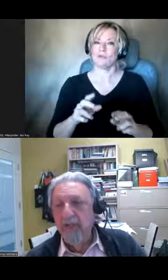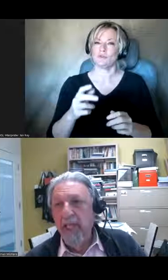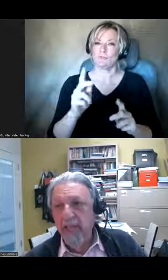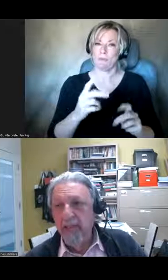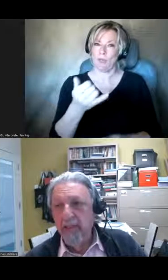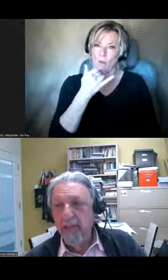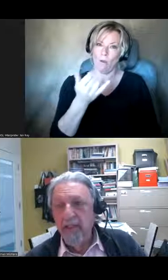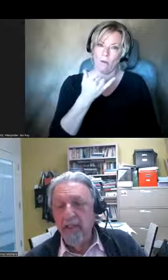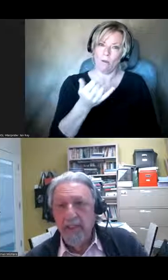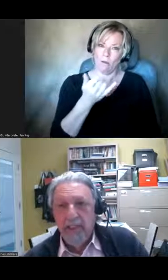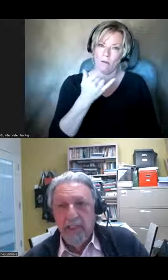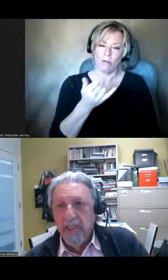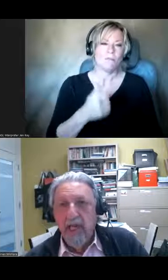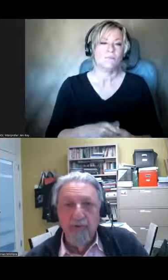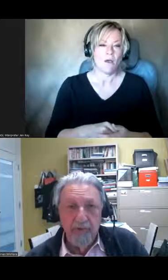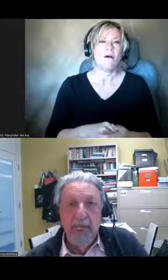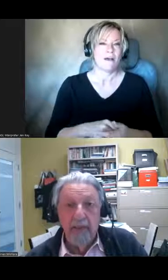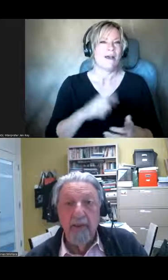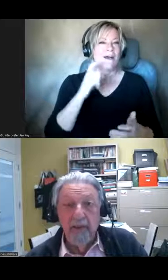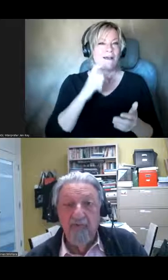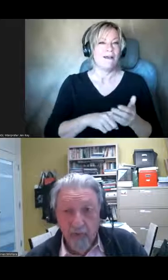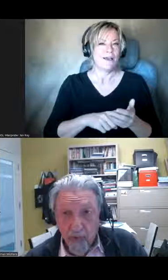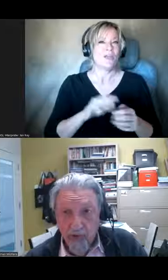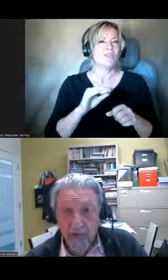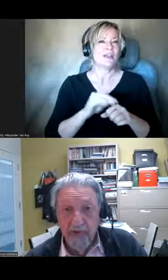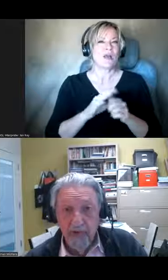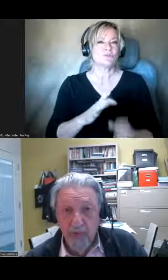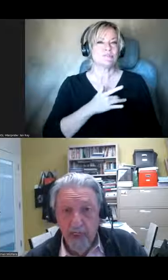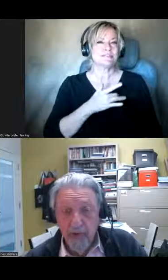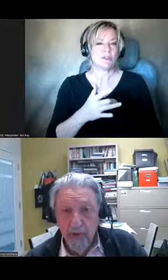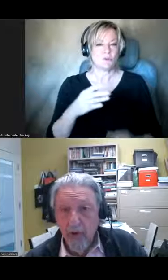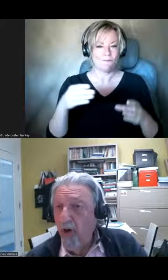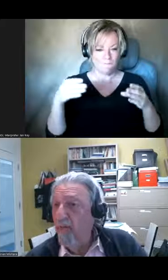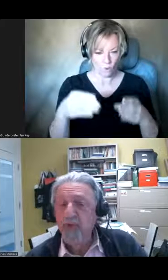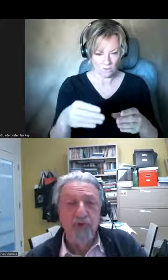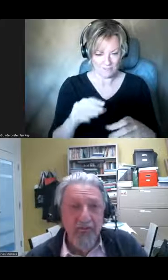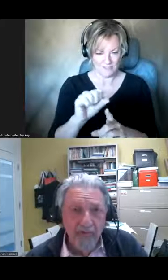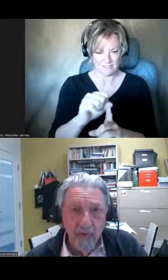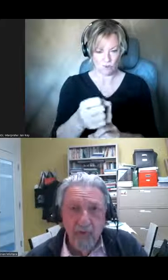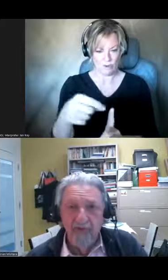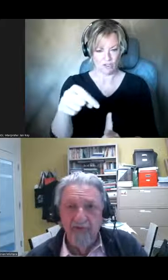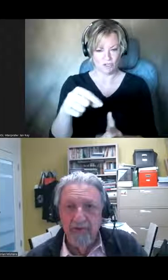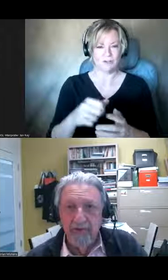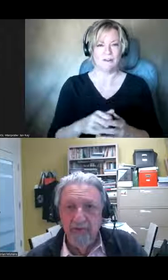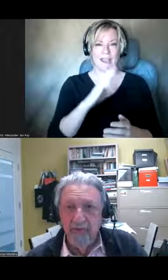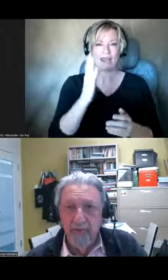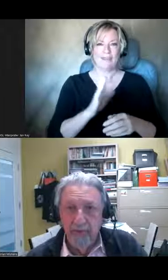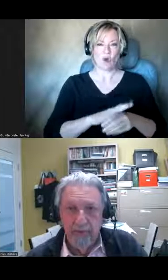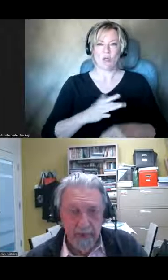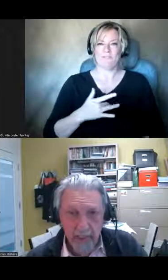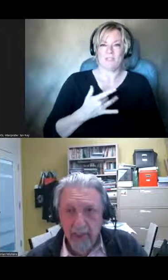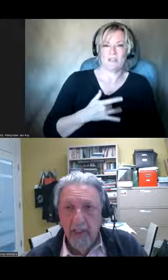found that the counselors tended to focus on the situation, almost never on the feelings